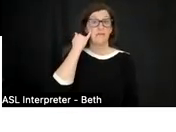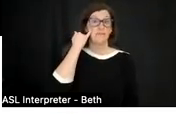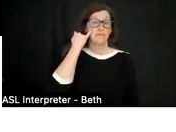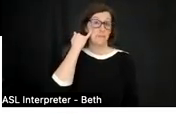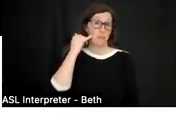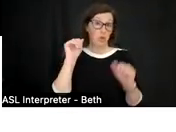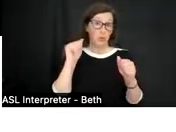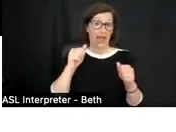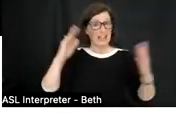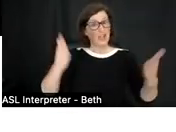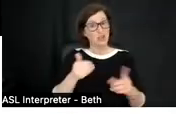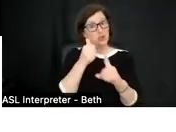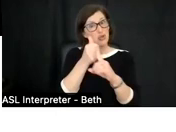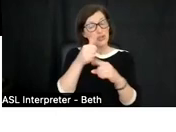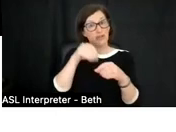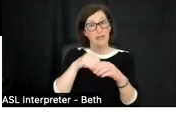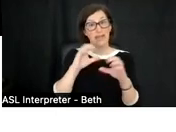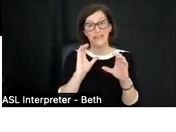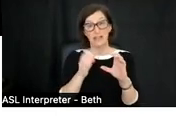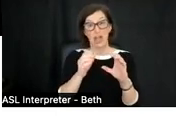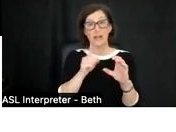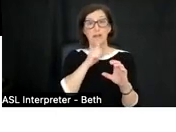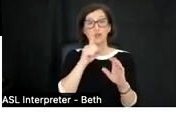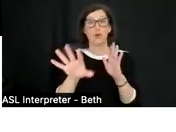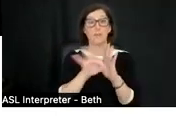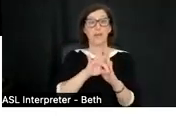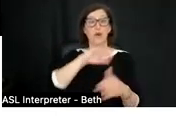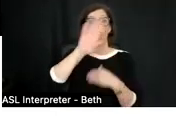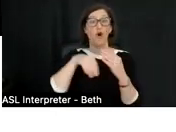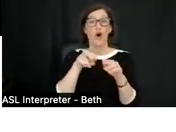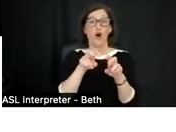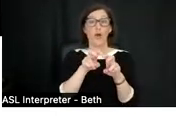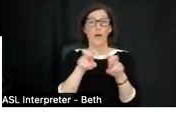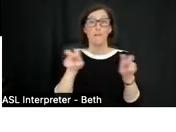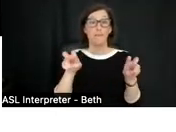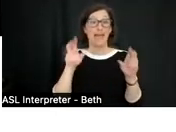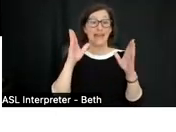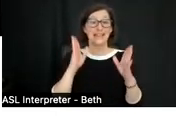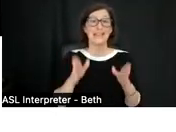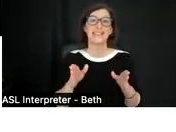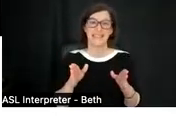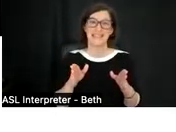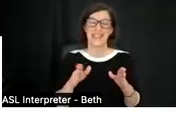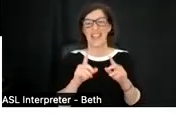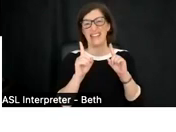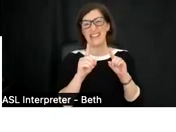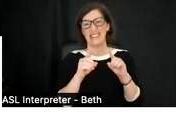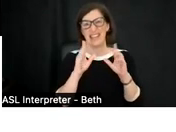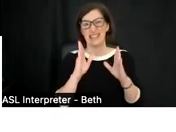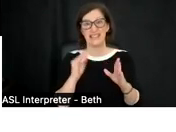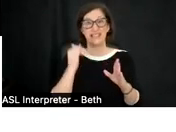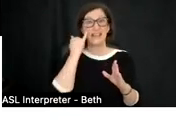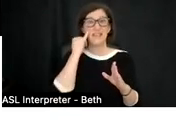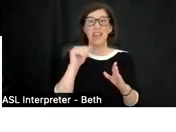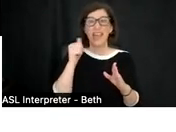and be sure to select all panelists and attendees. And if you're having any audio